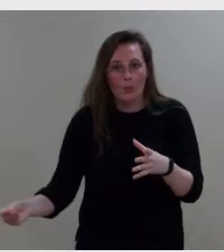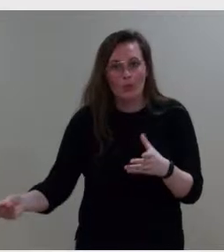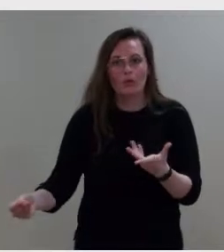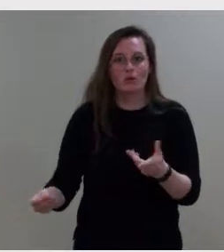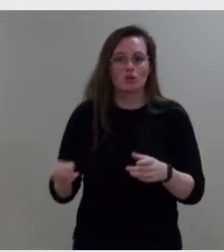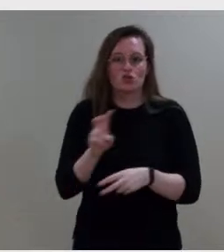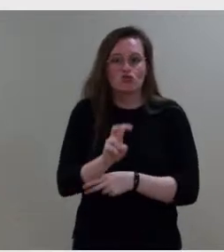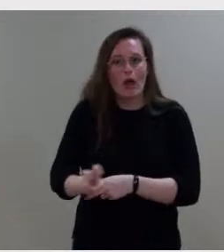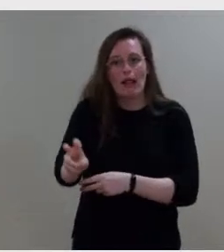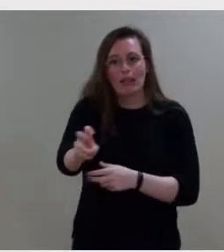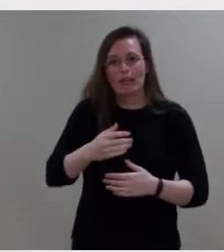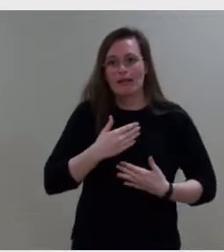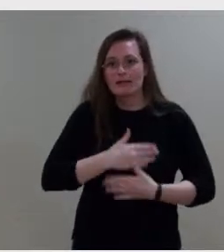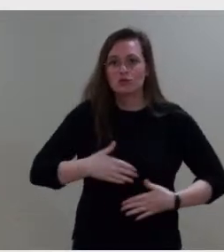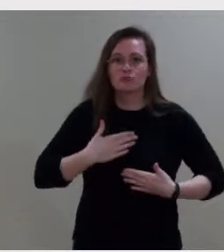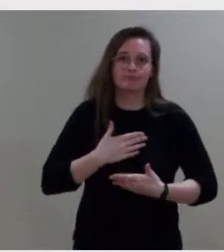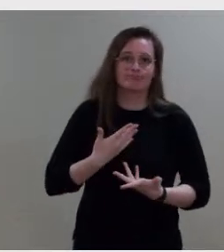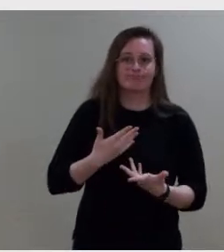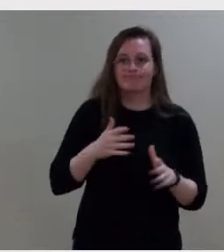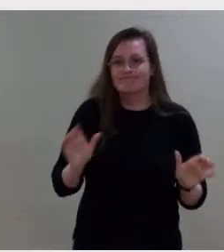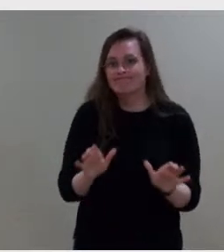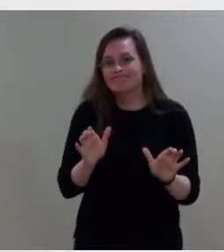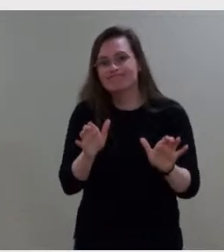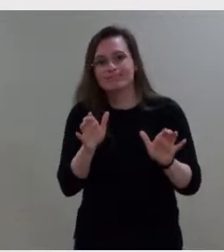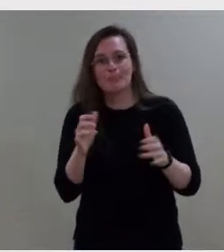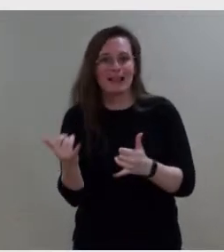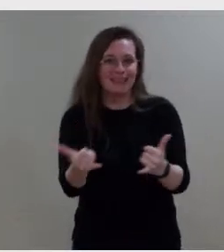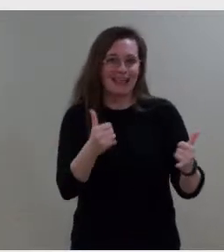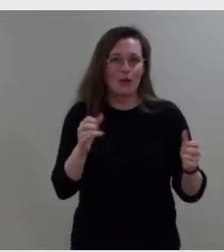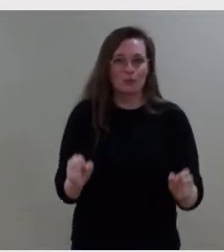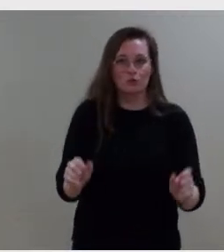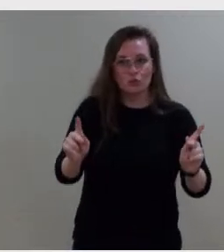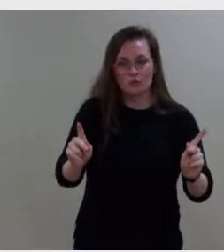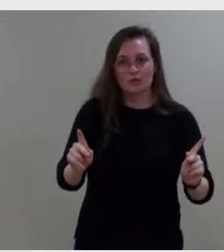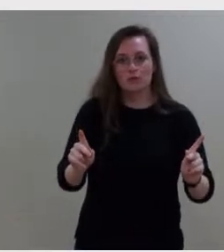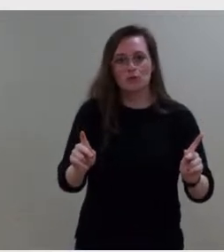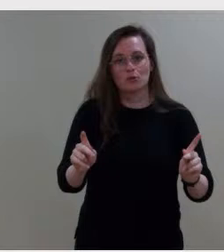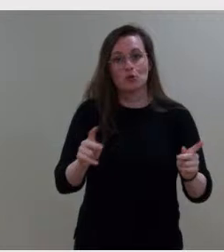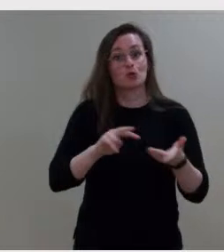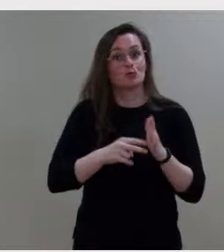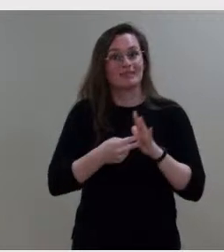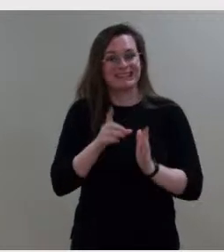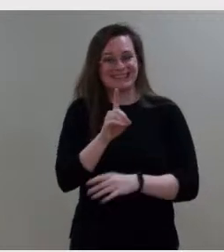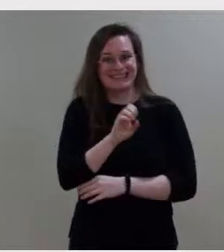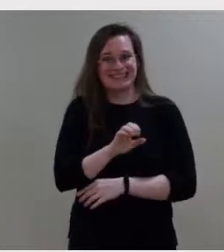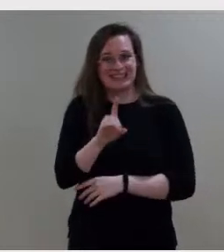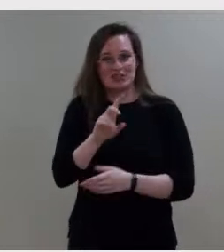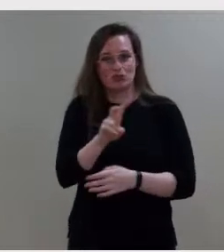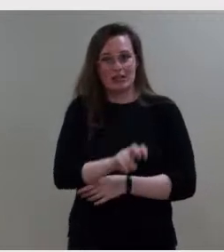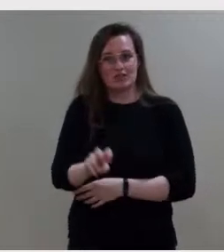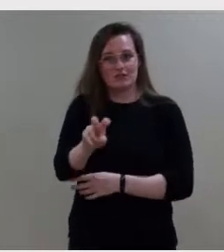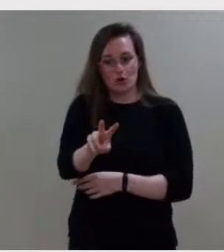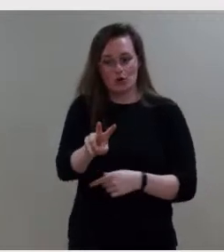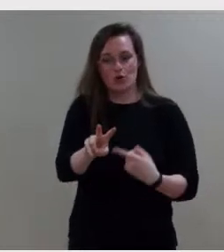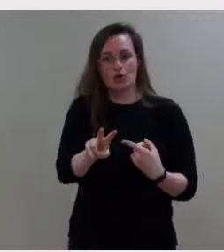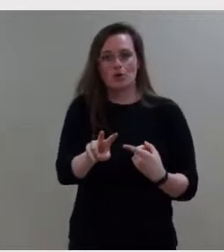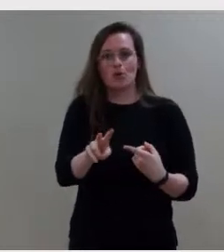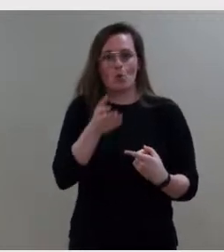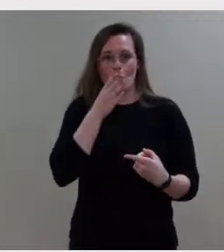system, recreation, and leisure opportunities. So I would view a D-transfer tax as a buy-in to